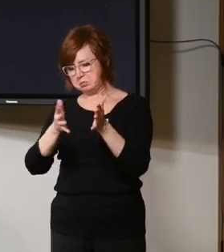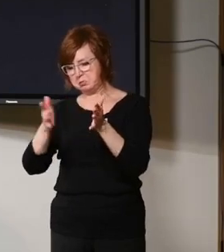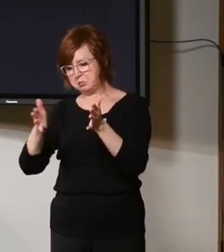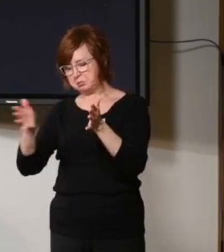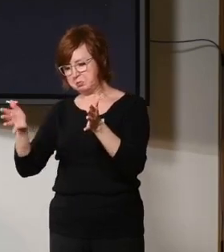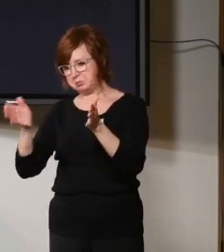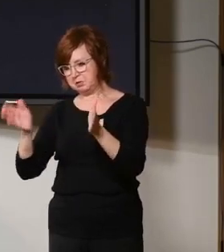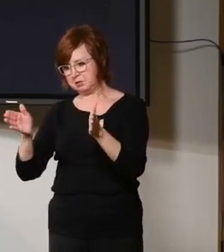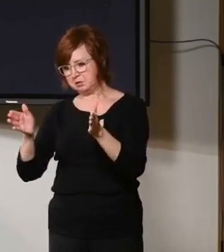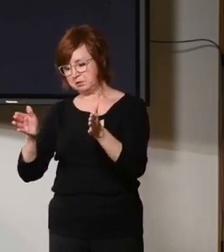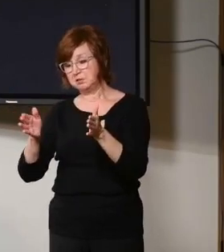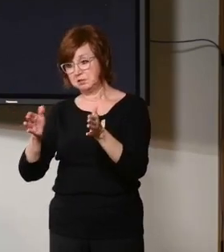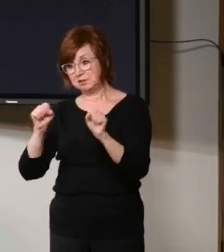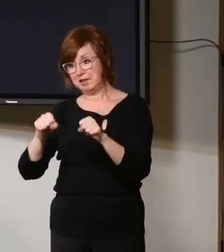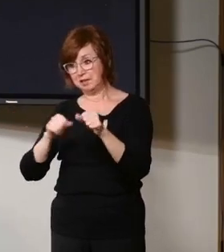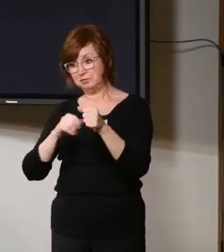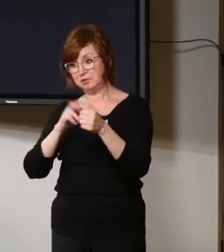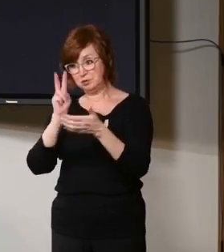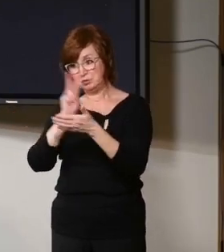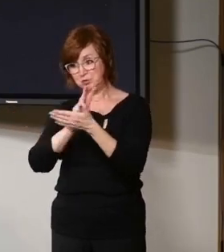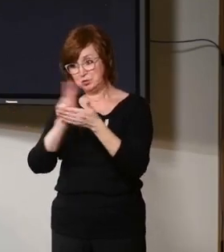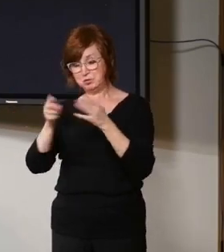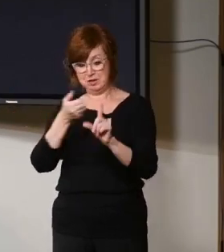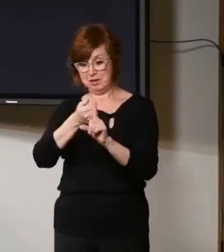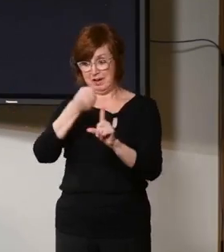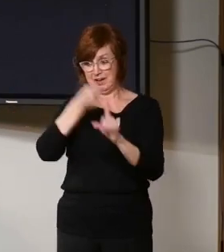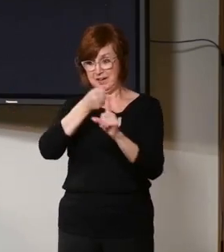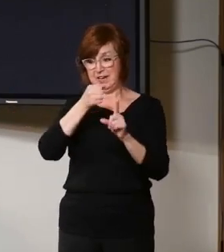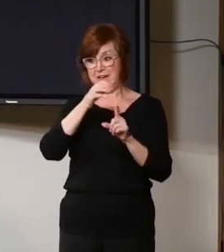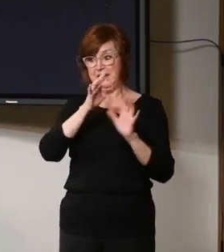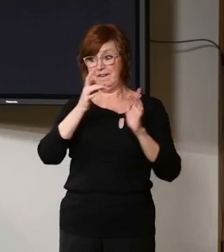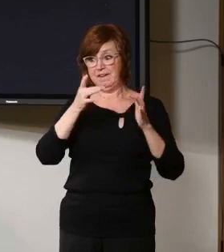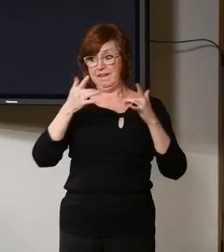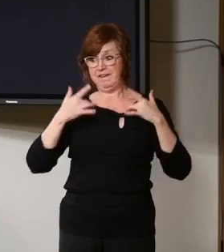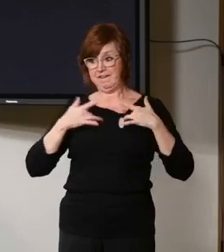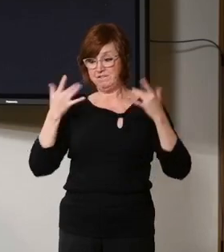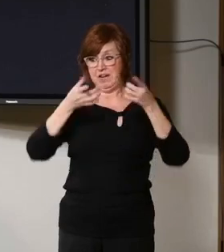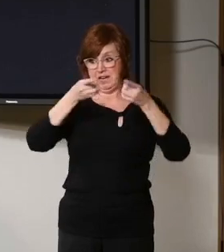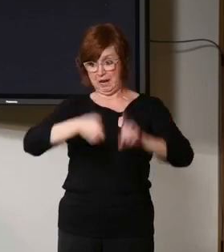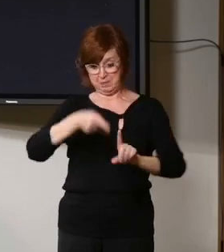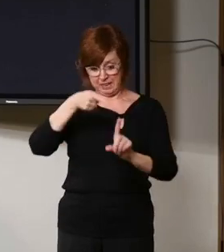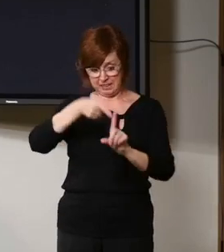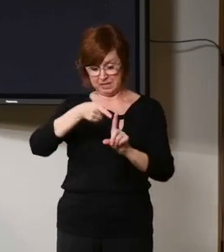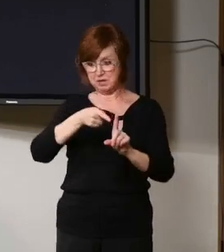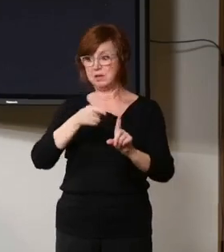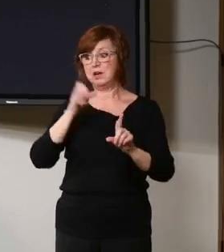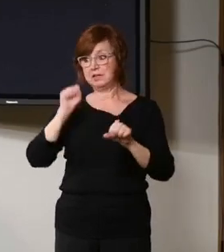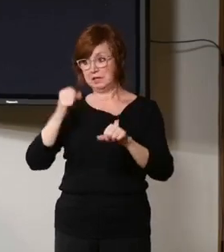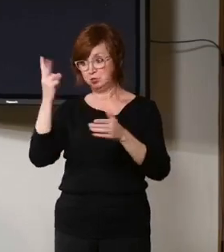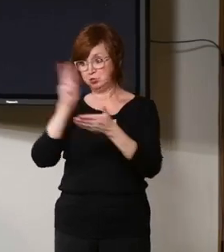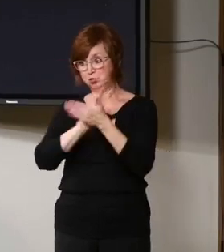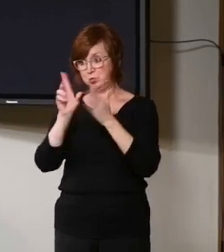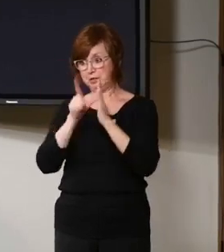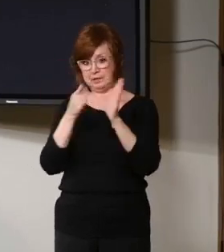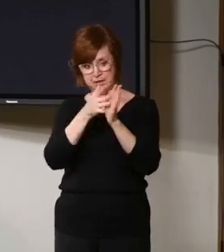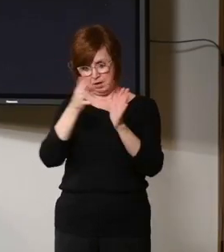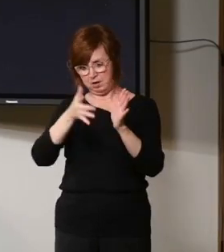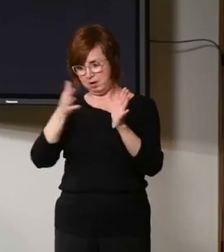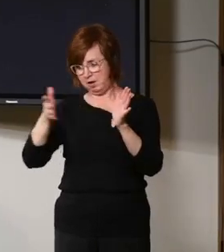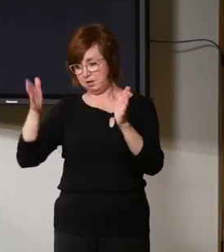Actually, it takes up to 2 weeks after an event to know how many ultimately were associated with an event.